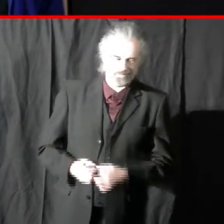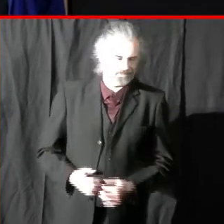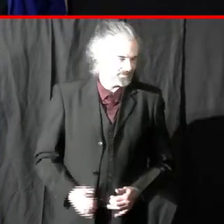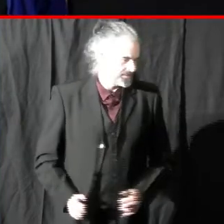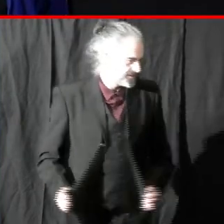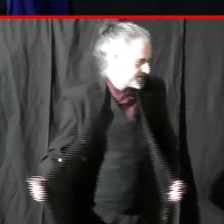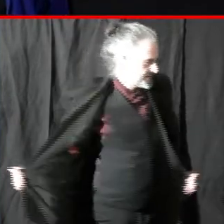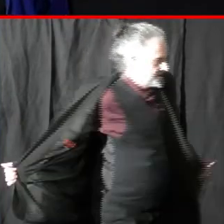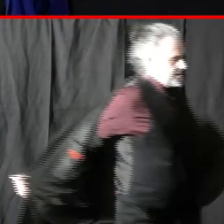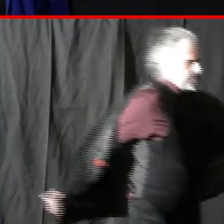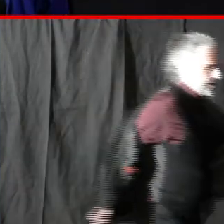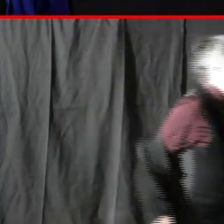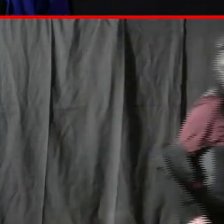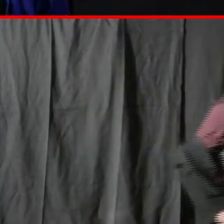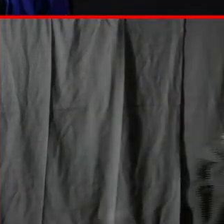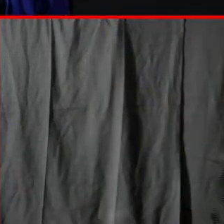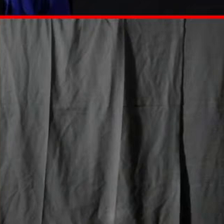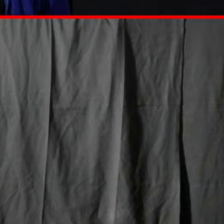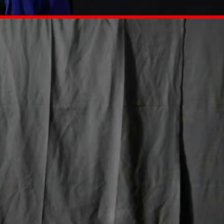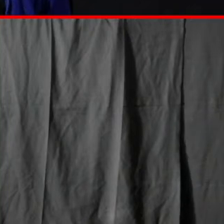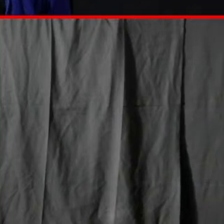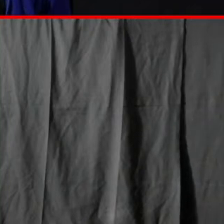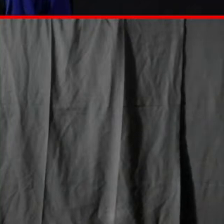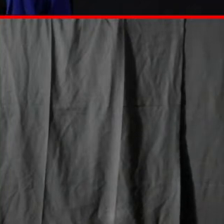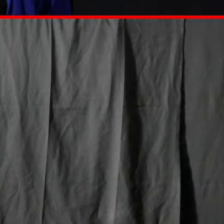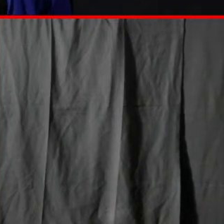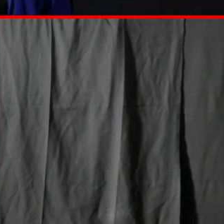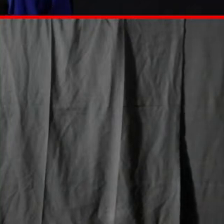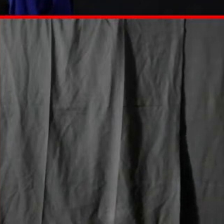Hi, Linda. Let's watch.